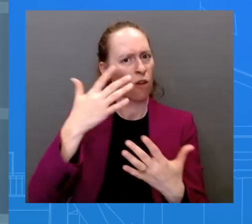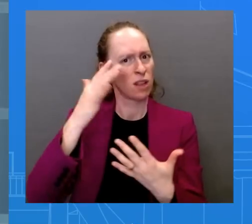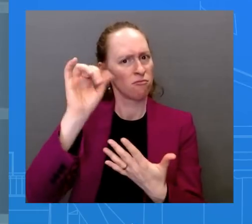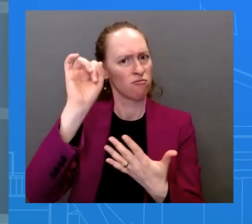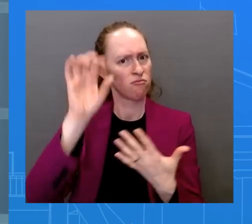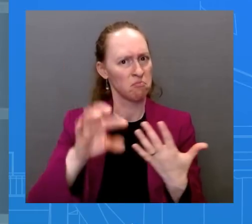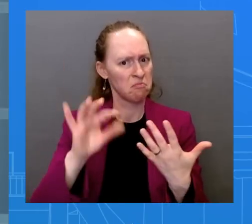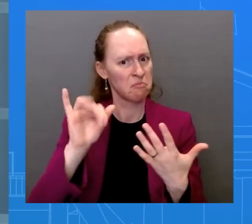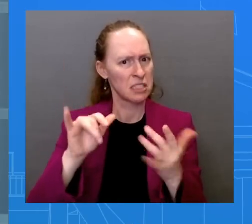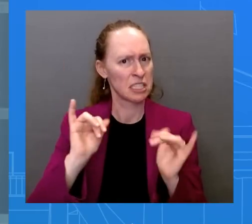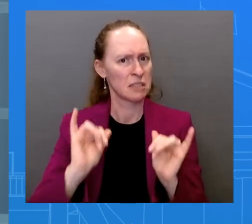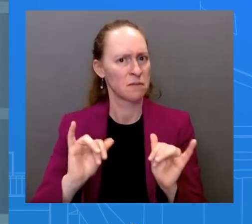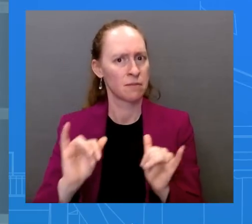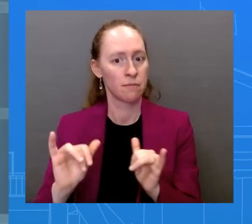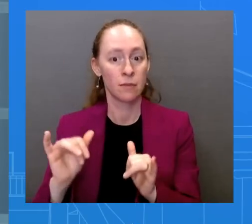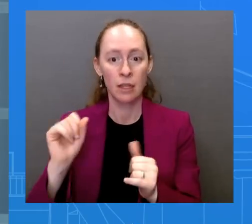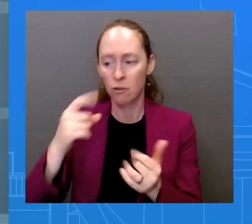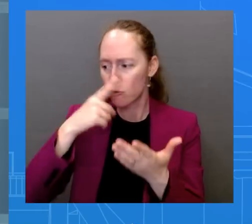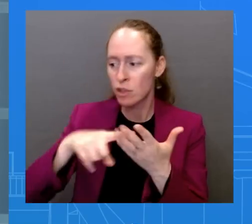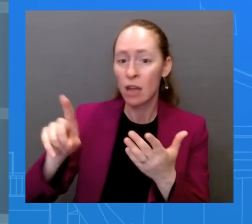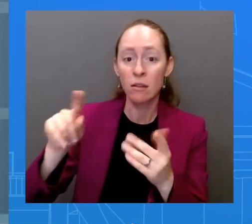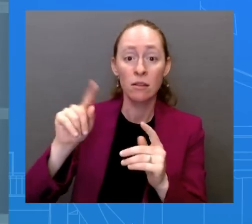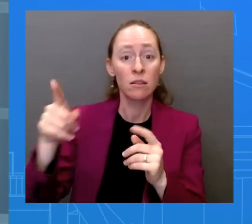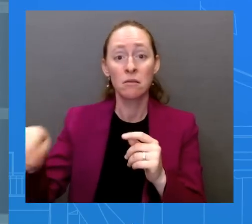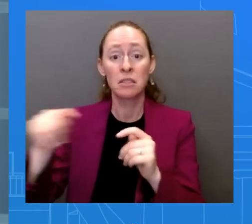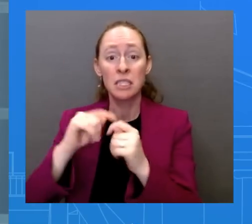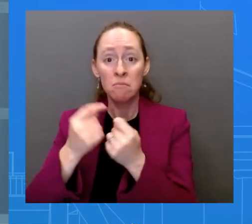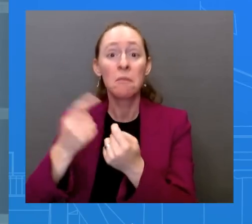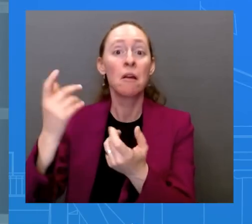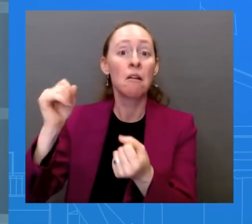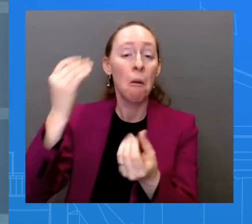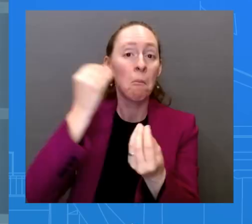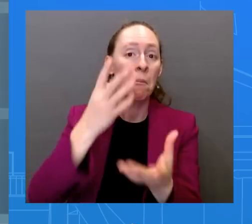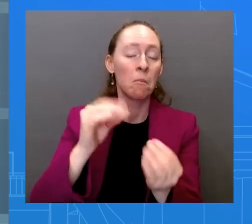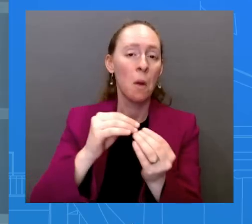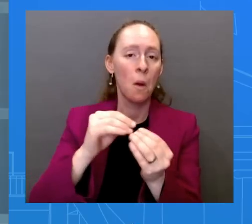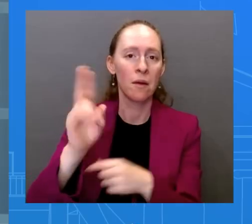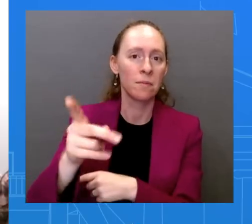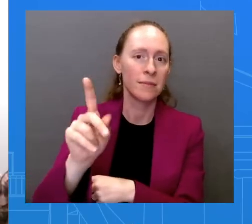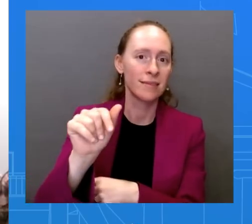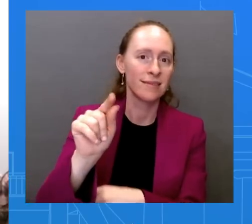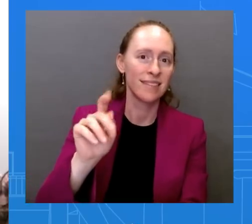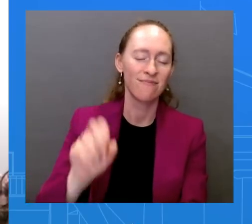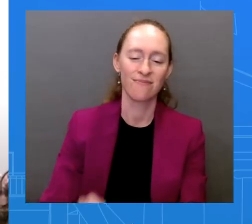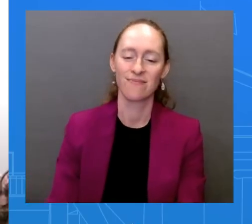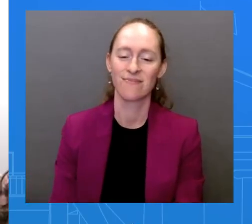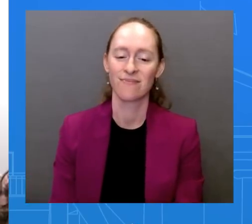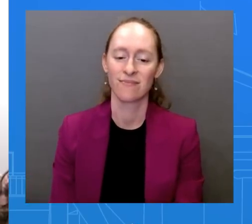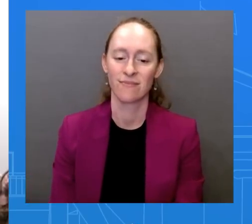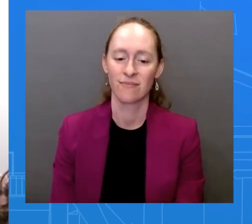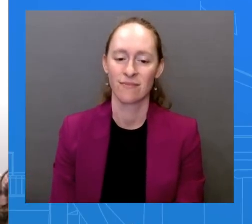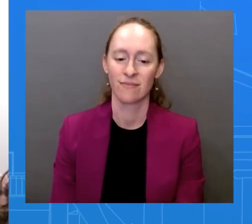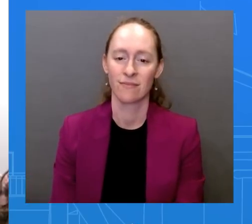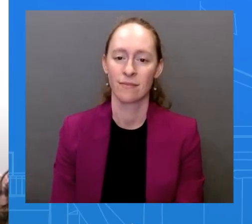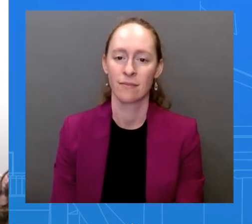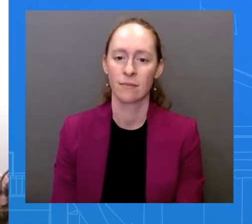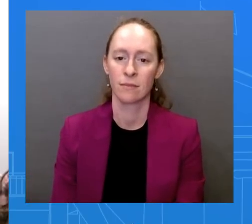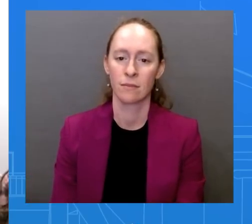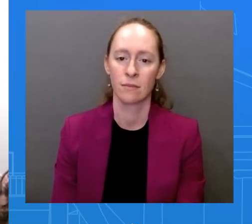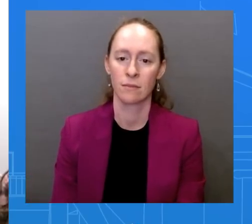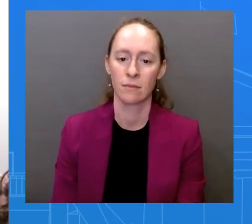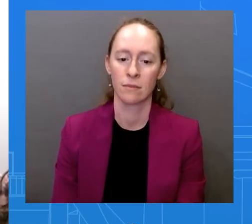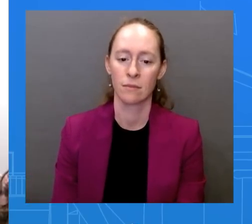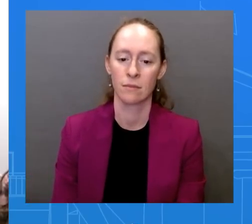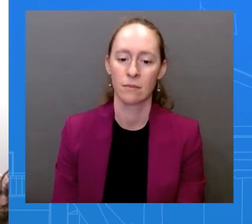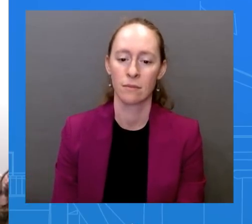out and get some more updates for you. Is there anything you can say on the kind of concerns that this a humanitarian issue could lead to a security?